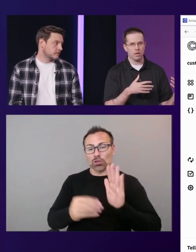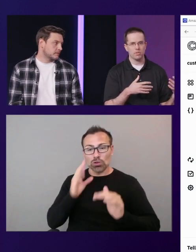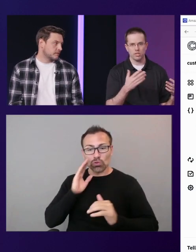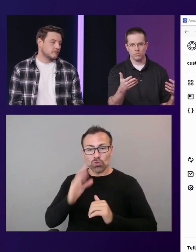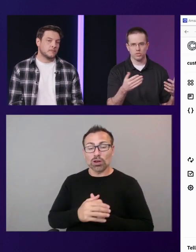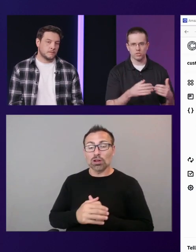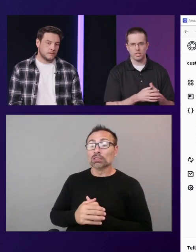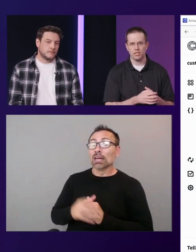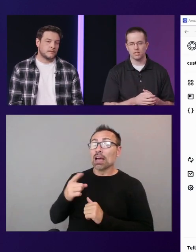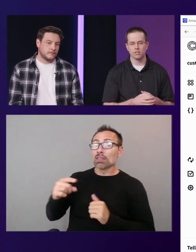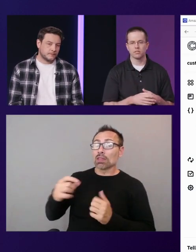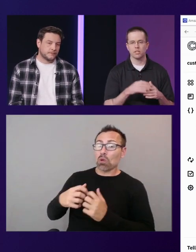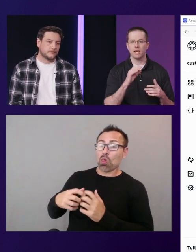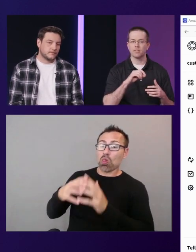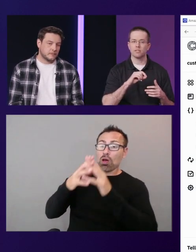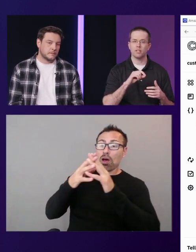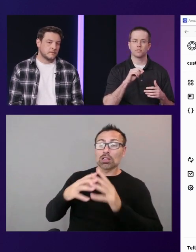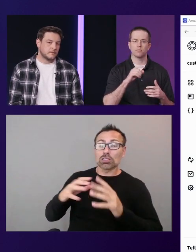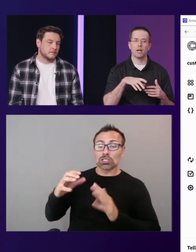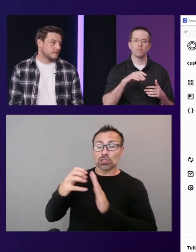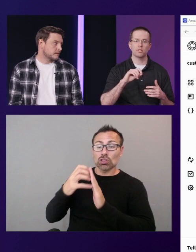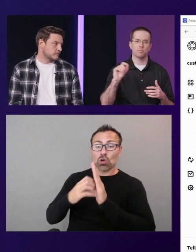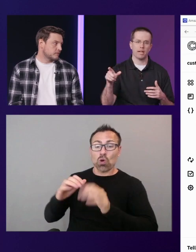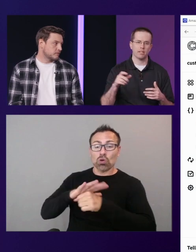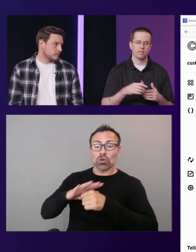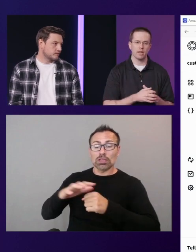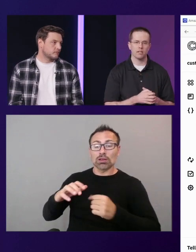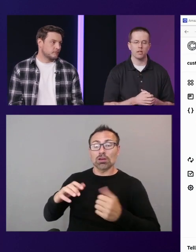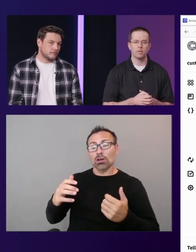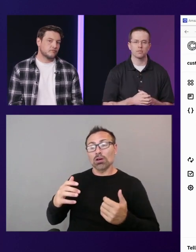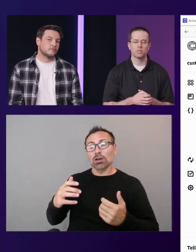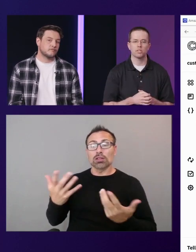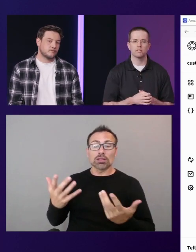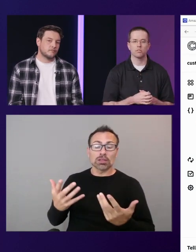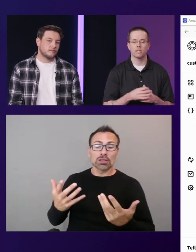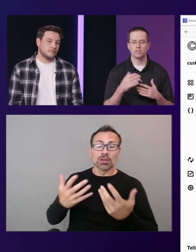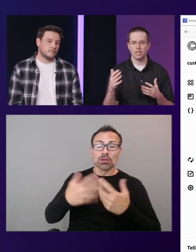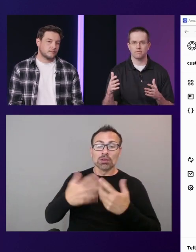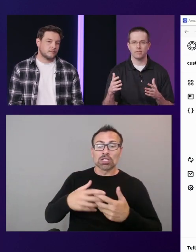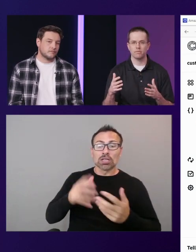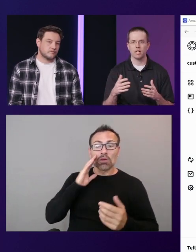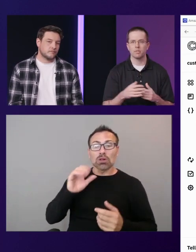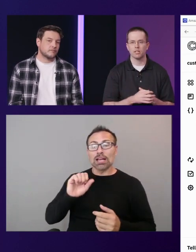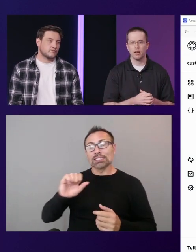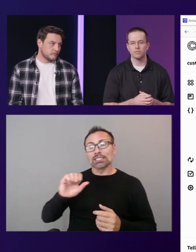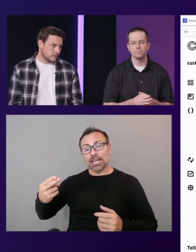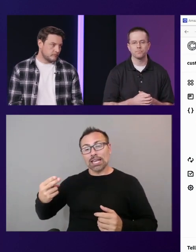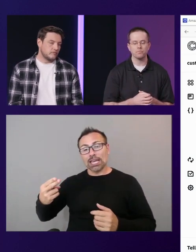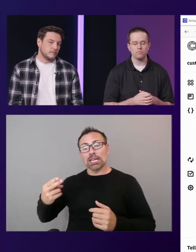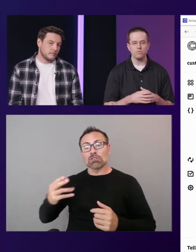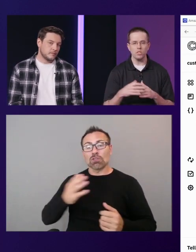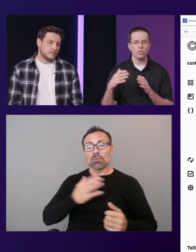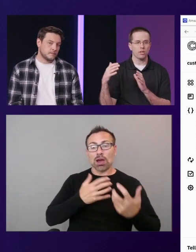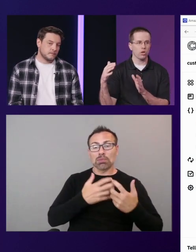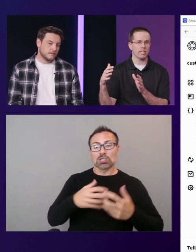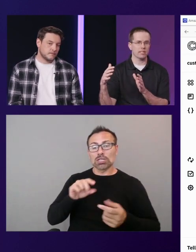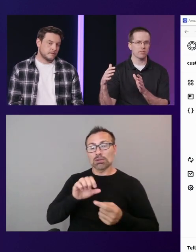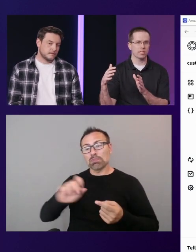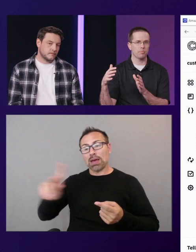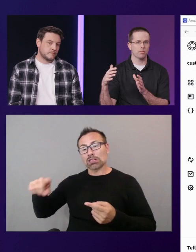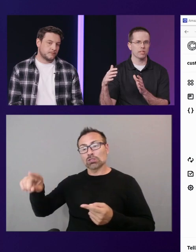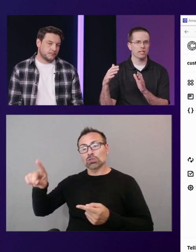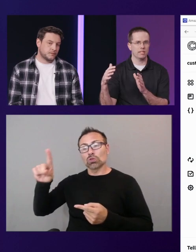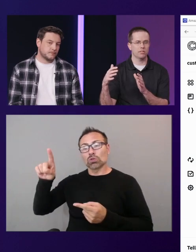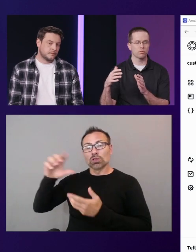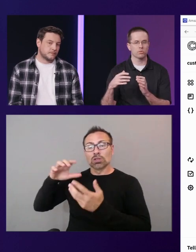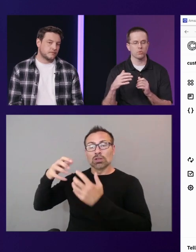locally on my machine, which you're seeing here. It's going to SSH from my machine back into that cloud-based machine, or the dev environment in the cloud that already has everything